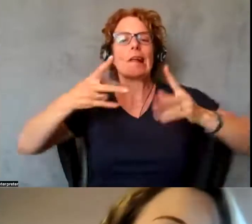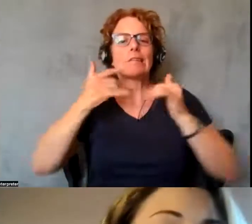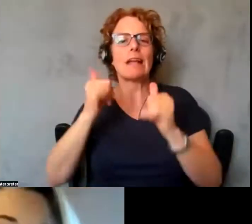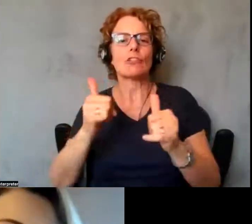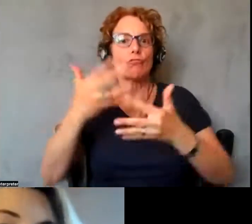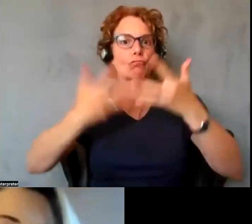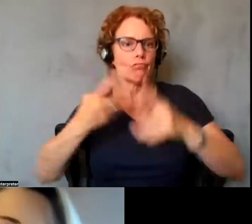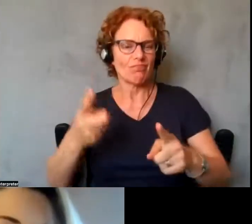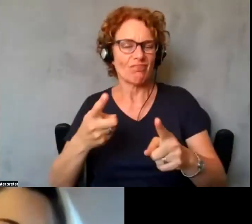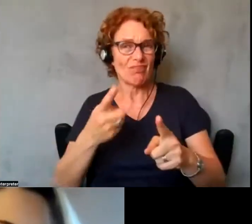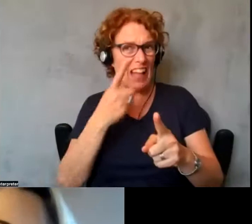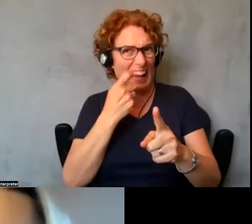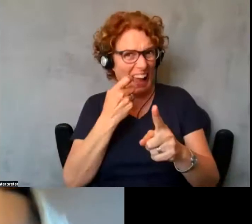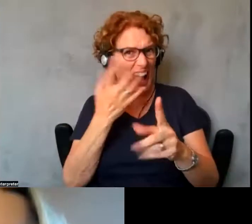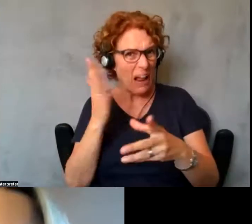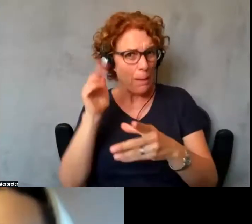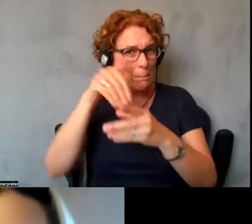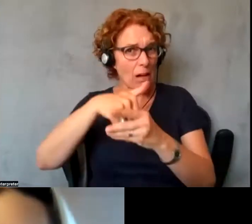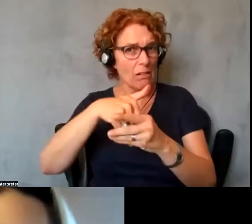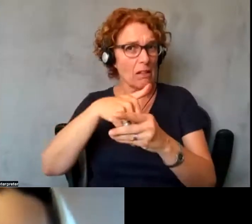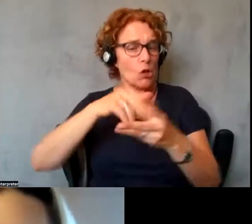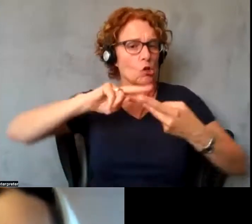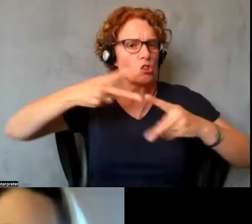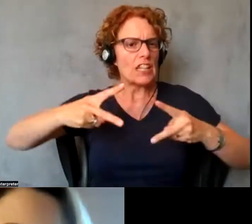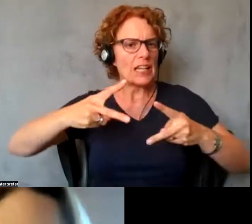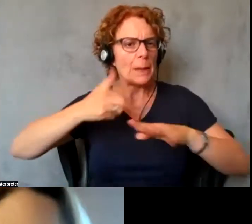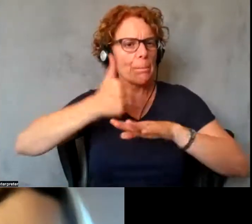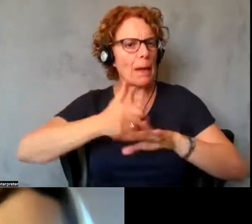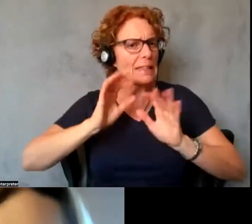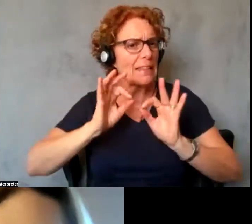be unable or able to participate in gene-based therapy?